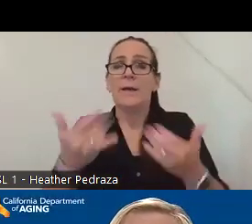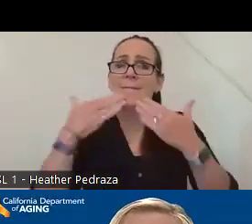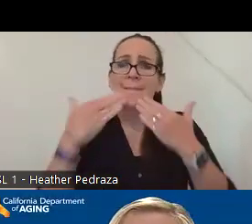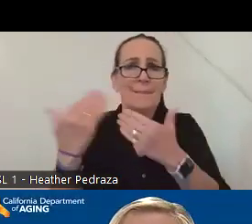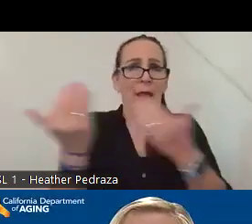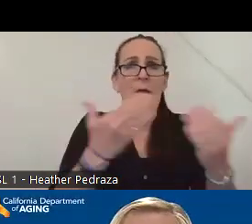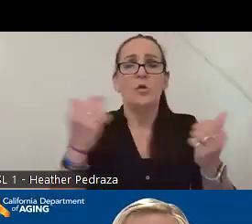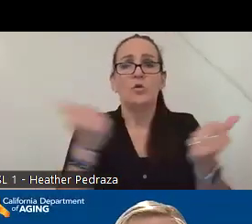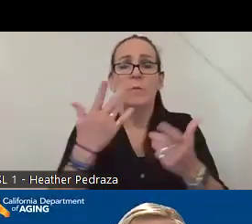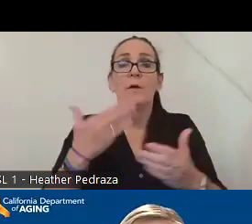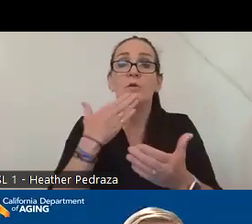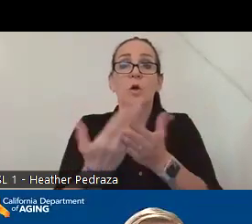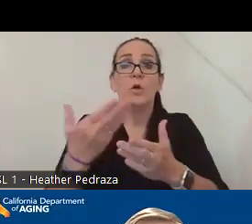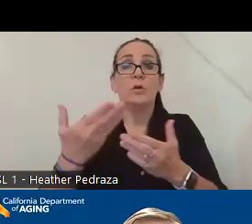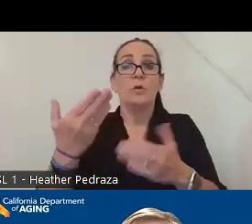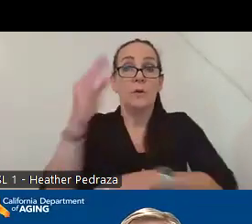and have a good afternoon.